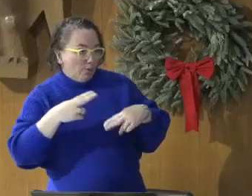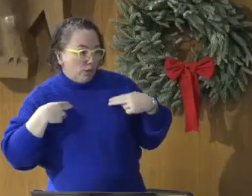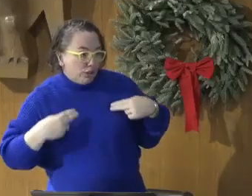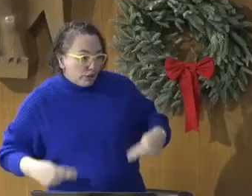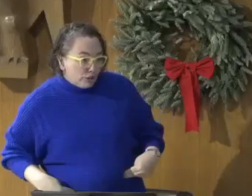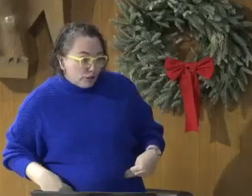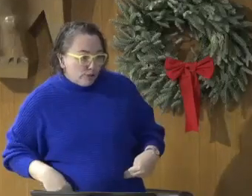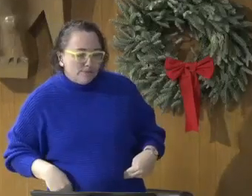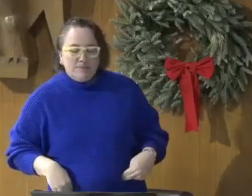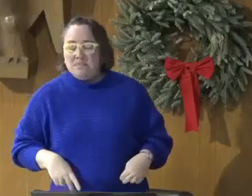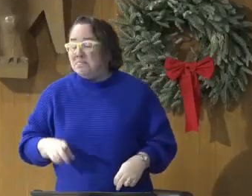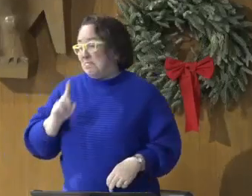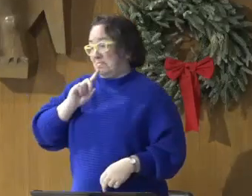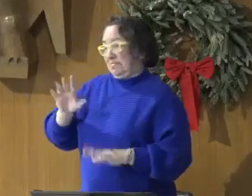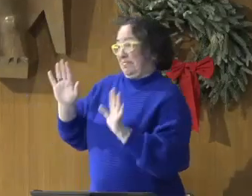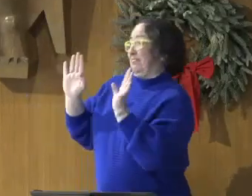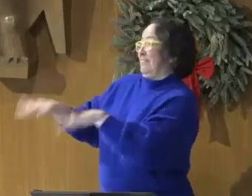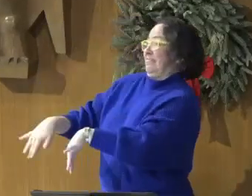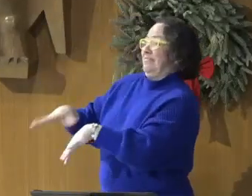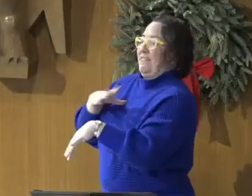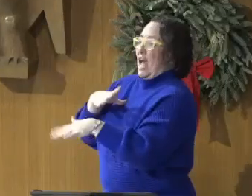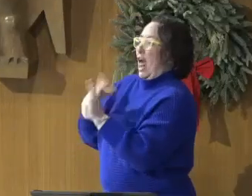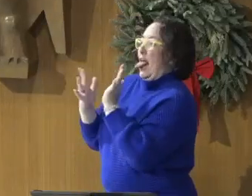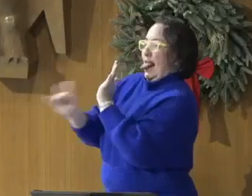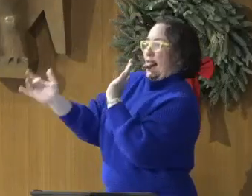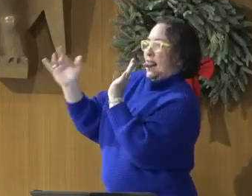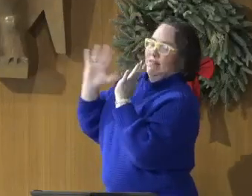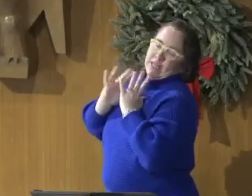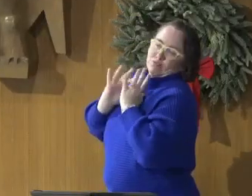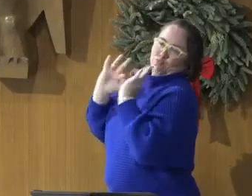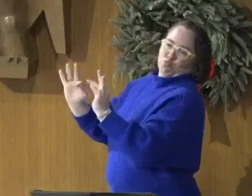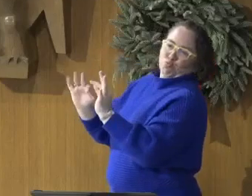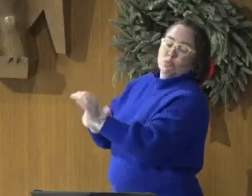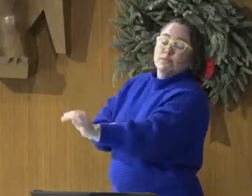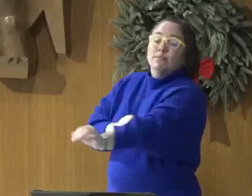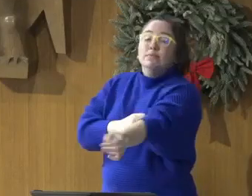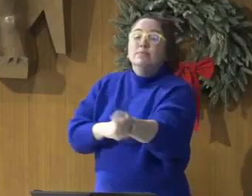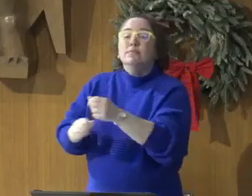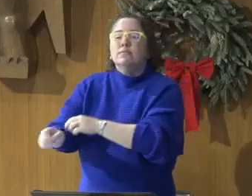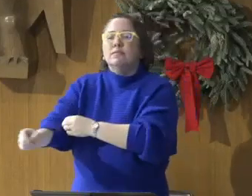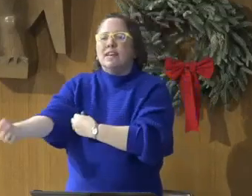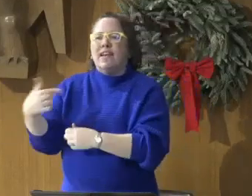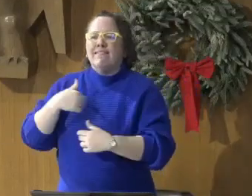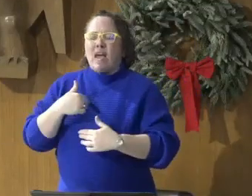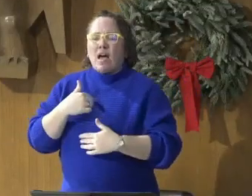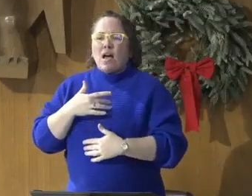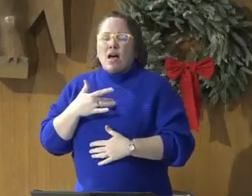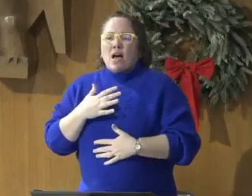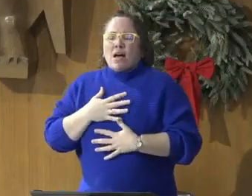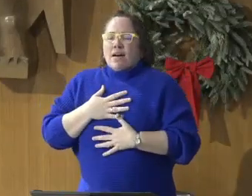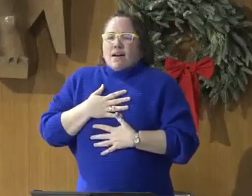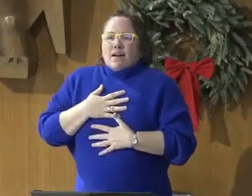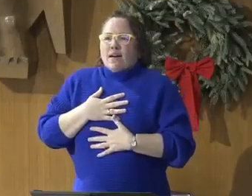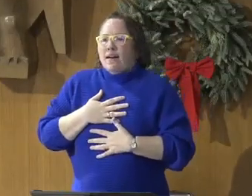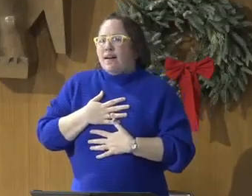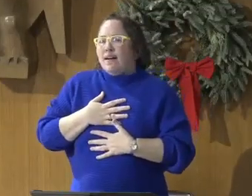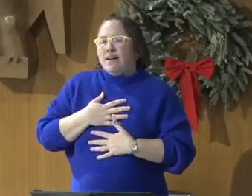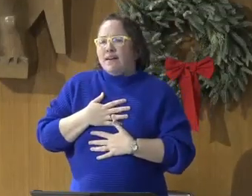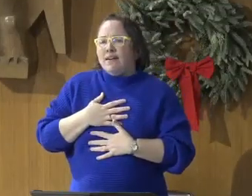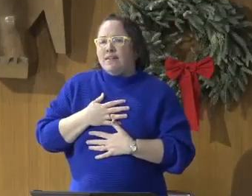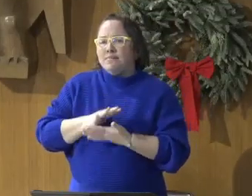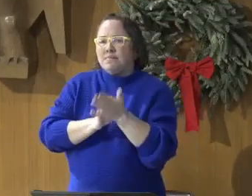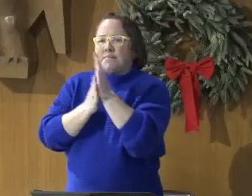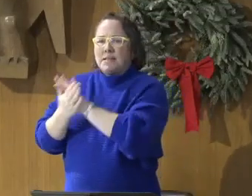I told her I didn't mind being taken advantage of. I felt blessed to be this kind of blessing.